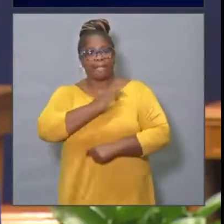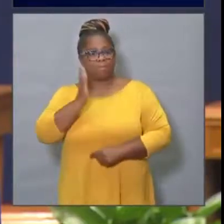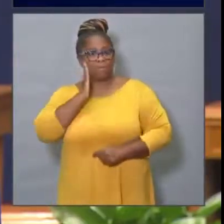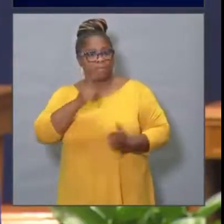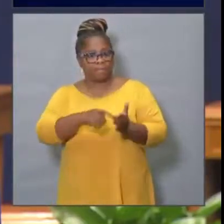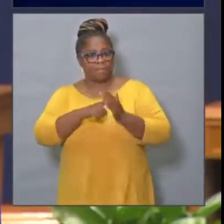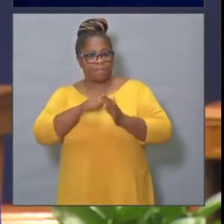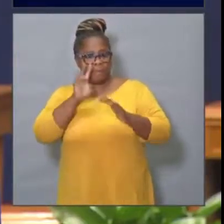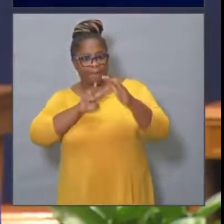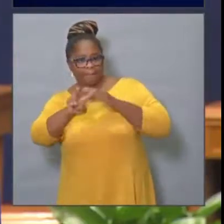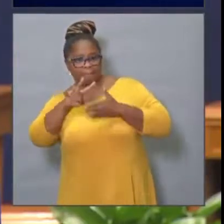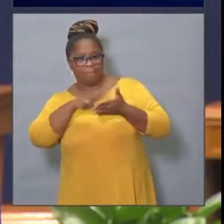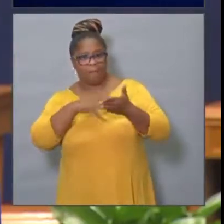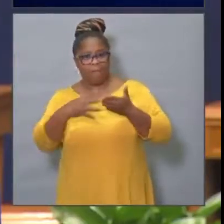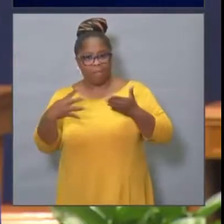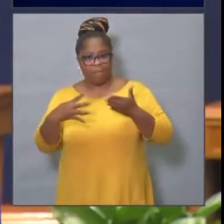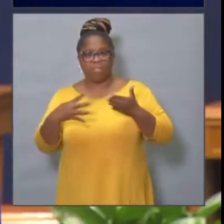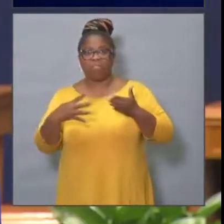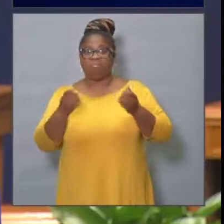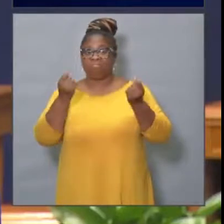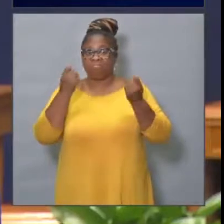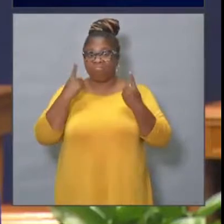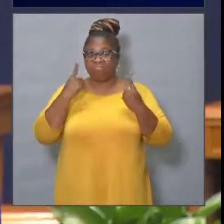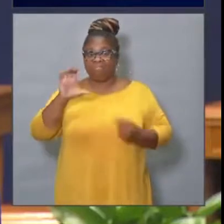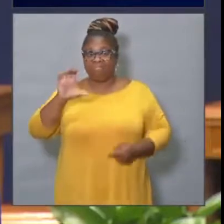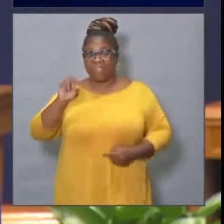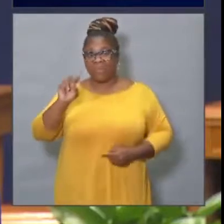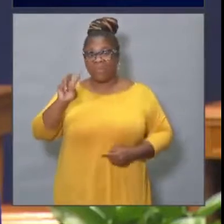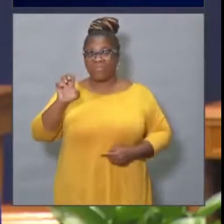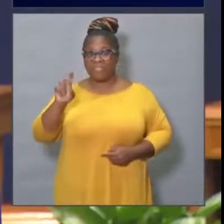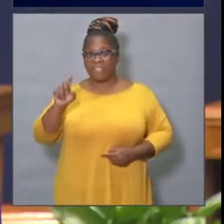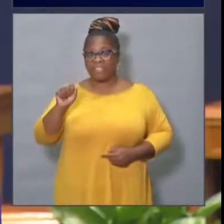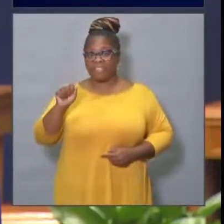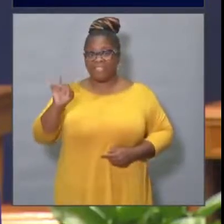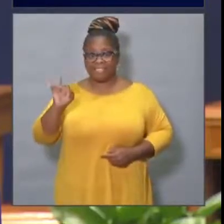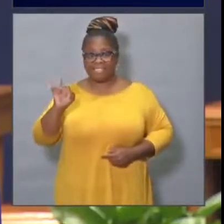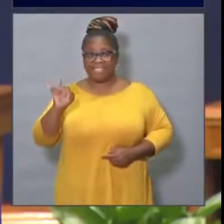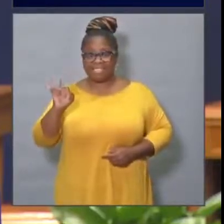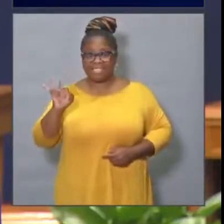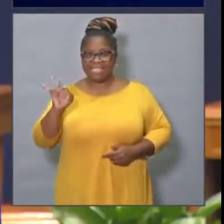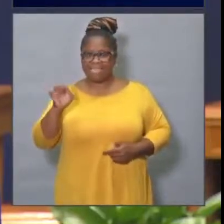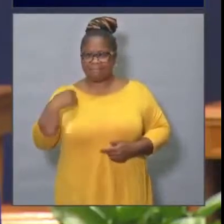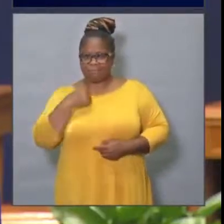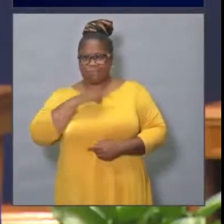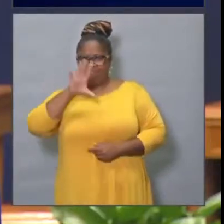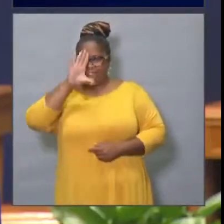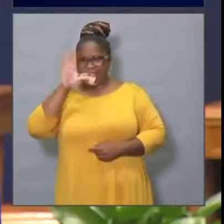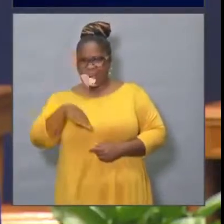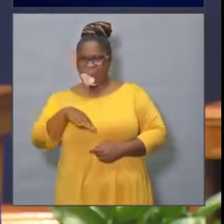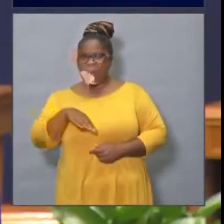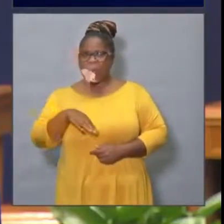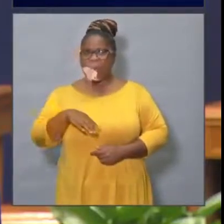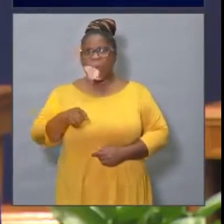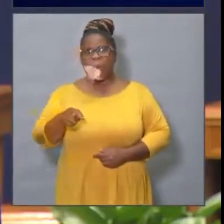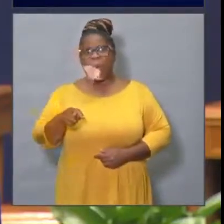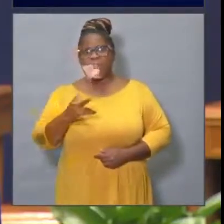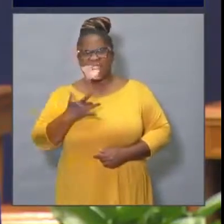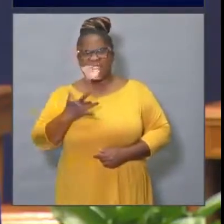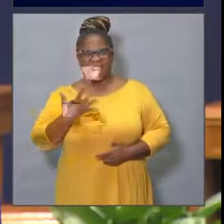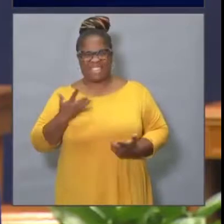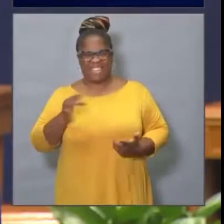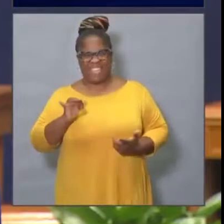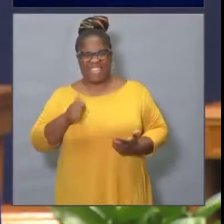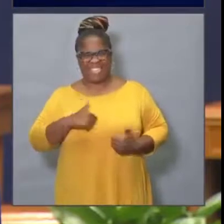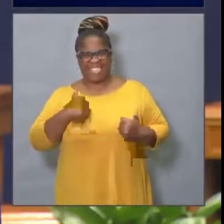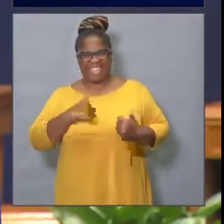slides, I just want to acknowledge that COVID-19, as I think we can all affirm, that it makes us feel like we're on a bit of a